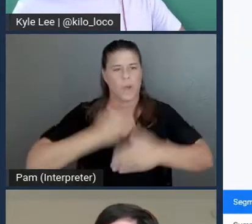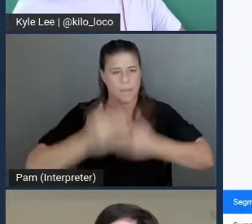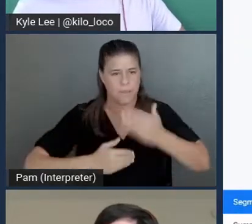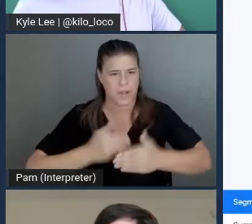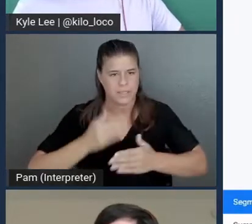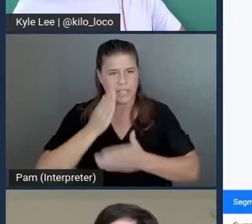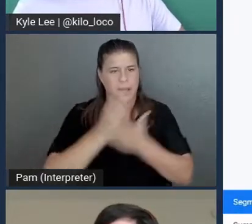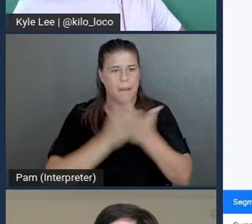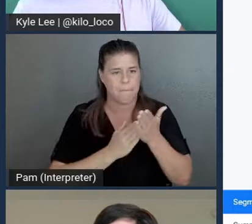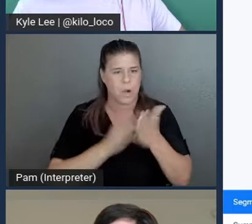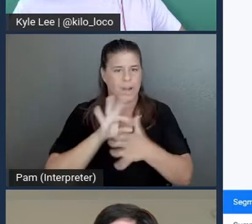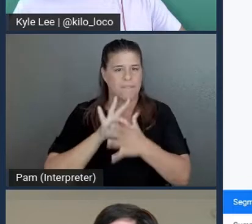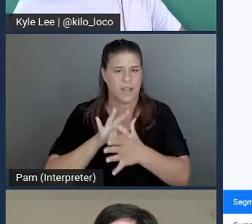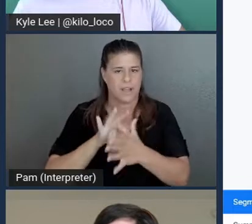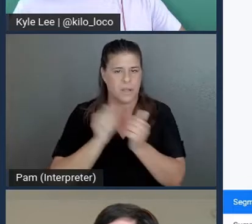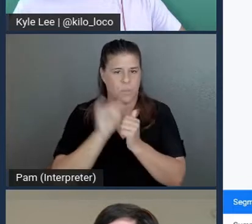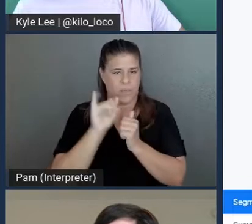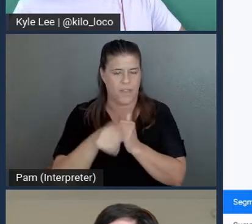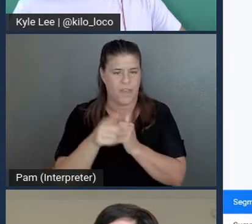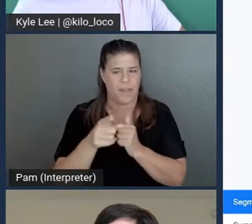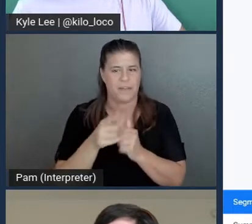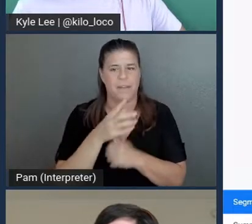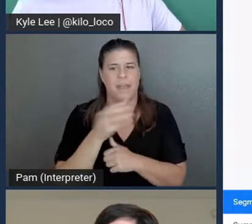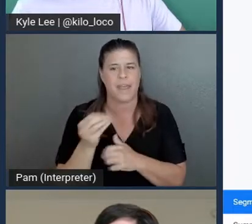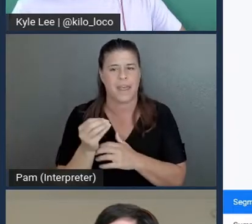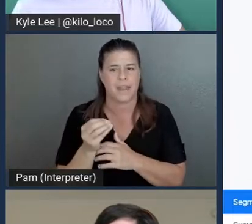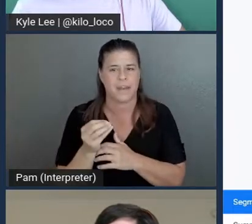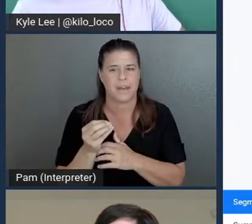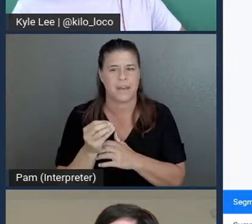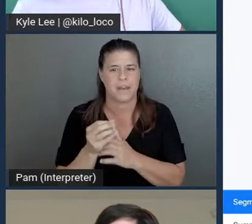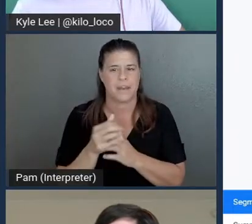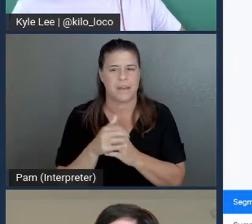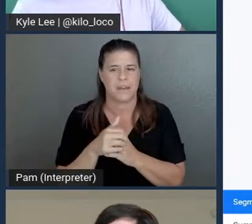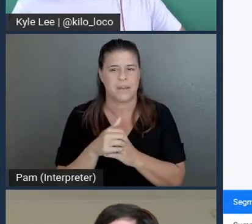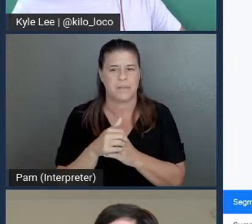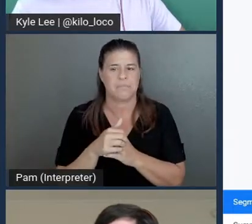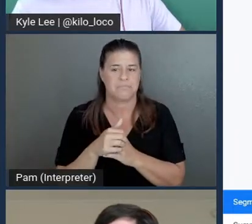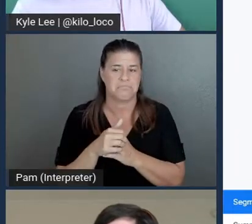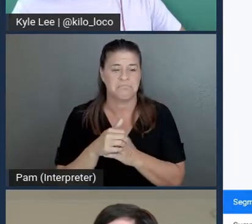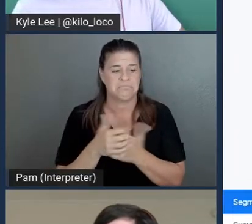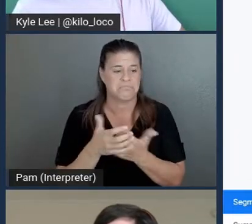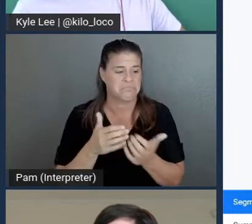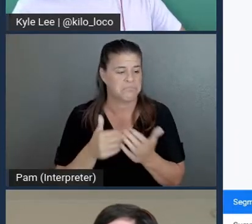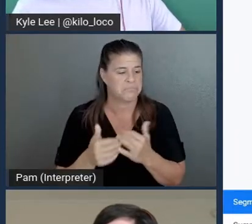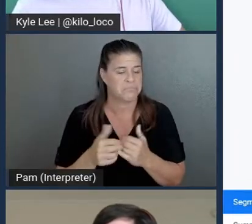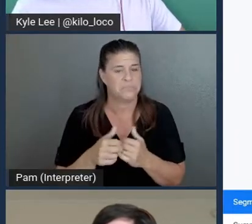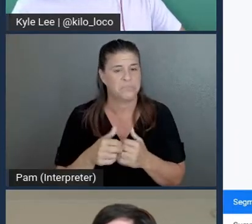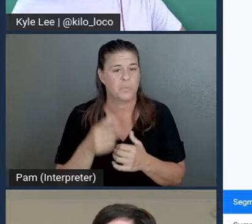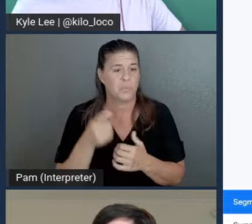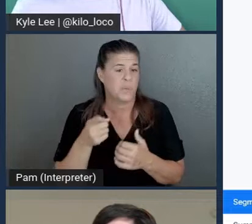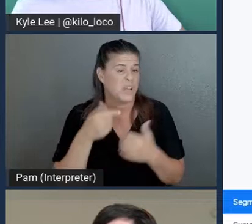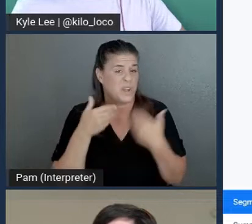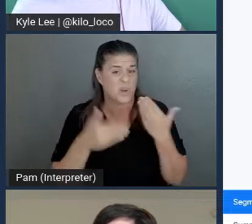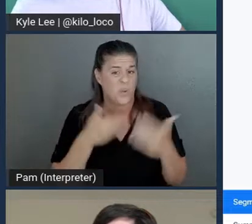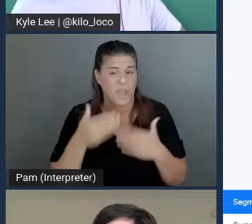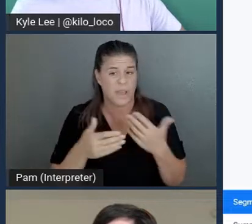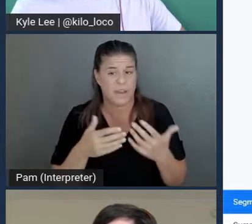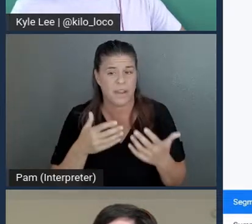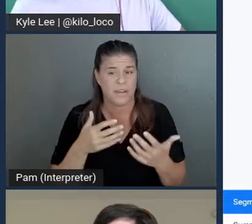of content through here, and I'm gonna just play it, and we can go through.